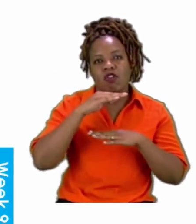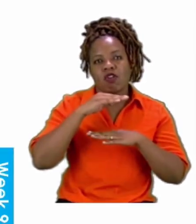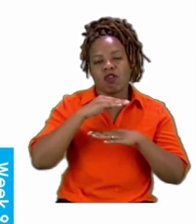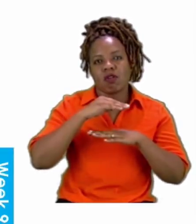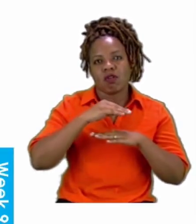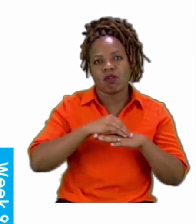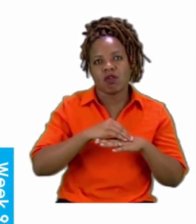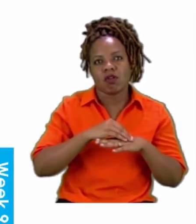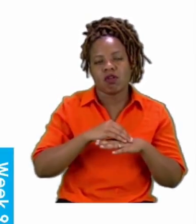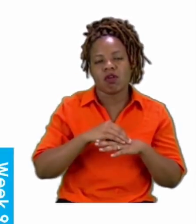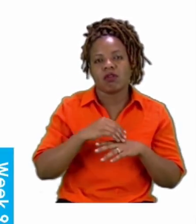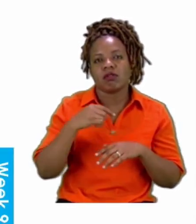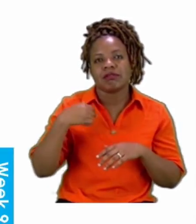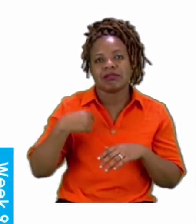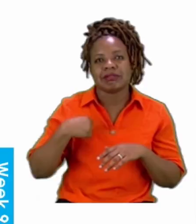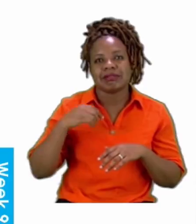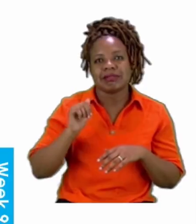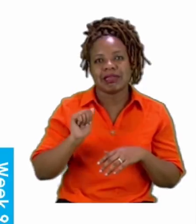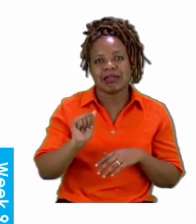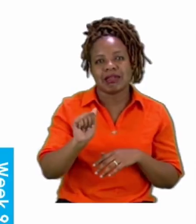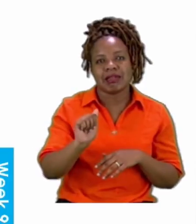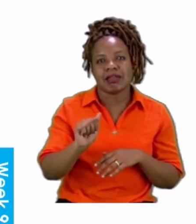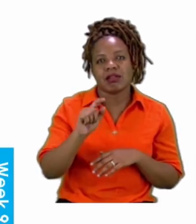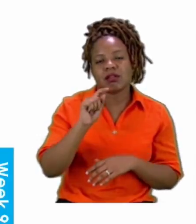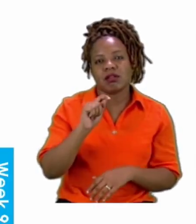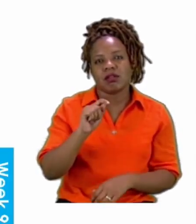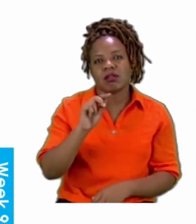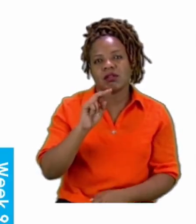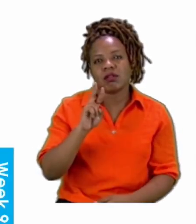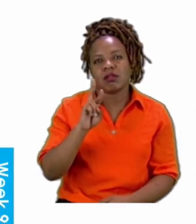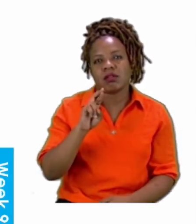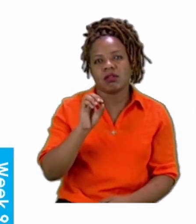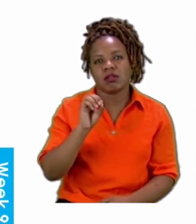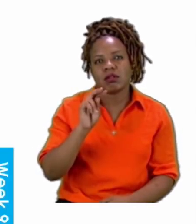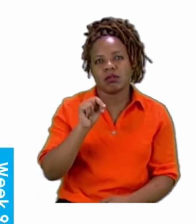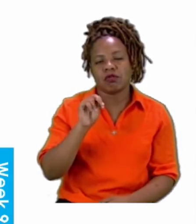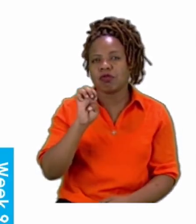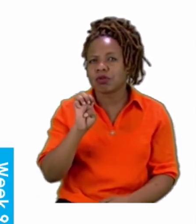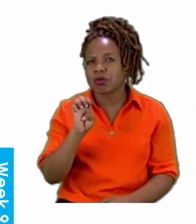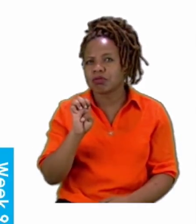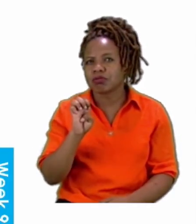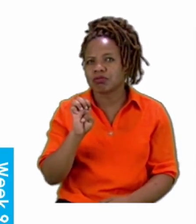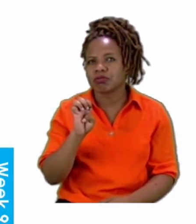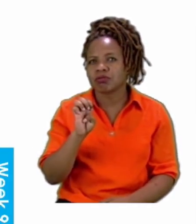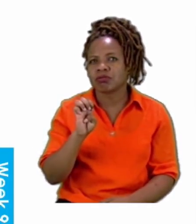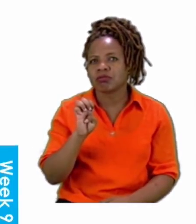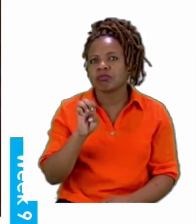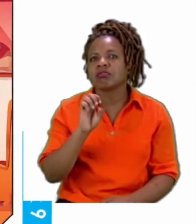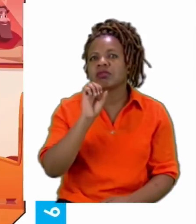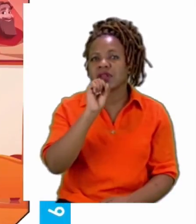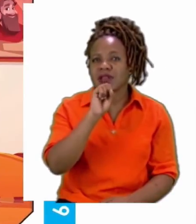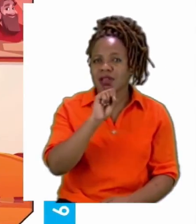on a throne or on a chair. And the first thing you can notice is the word